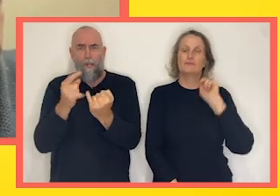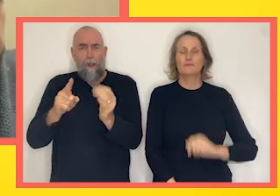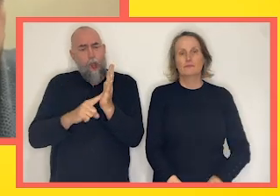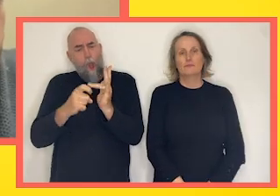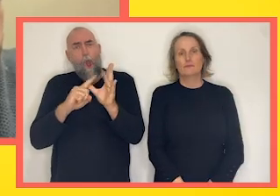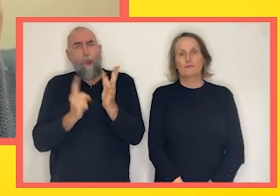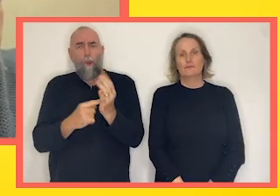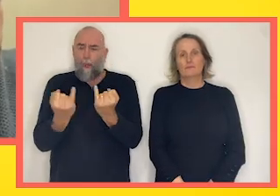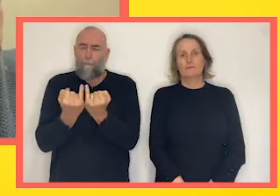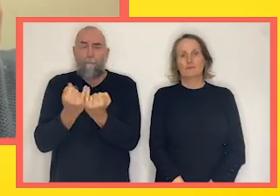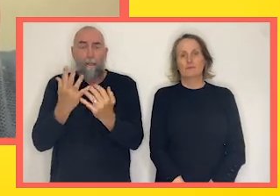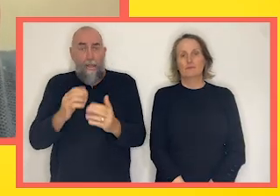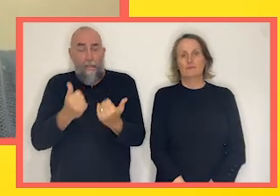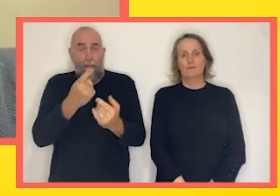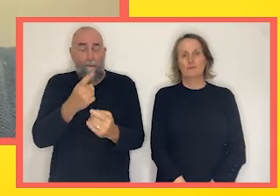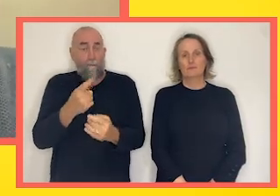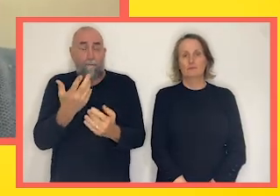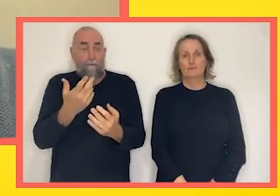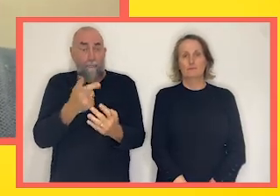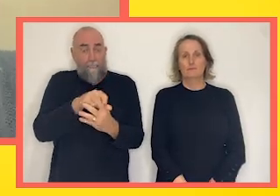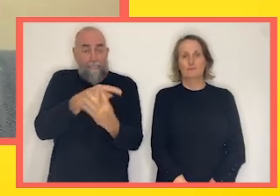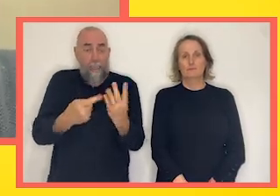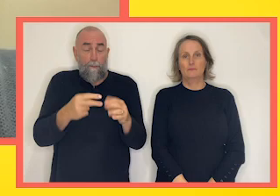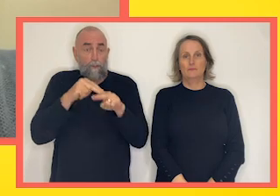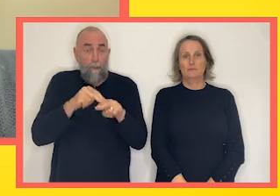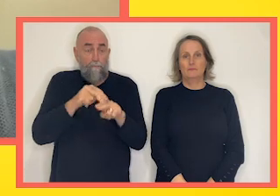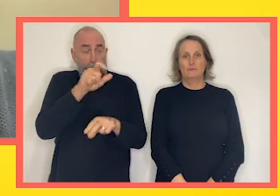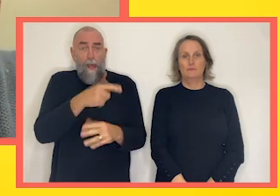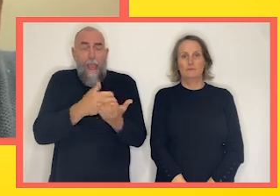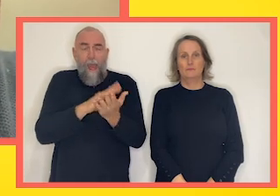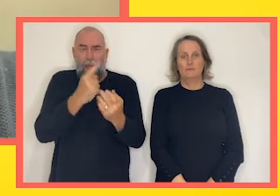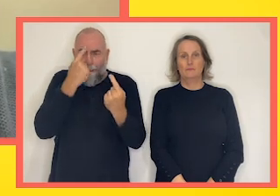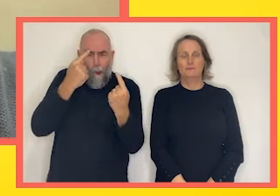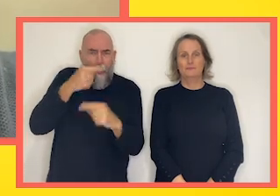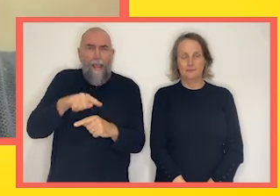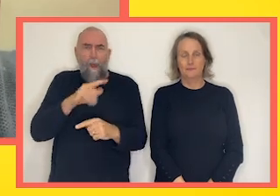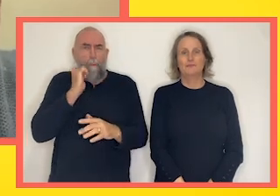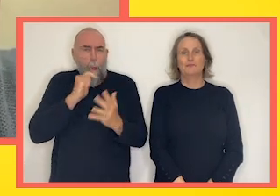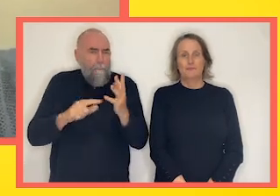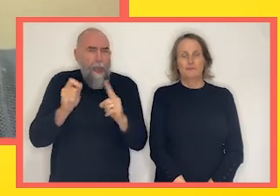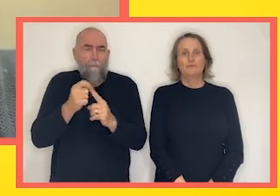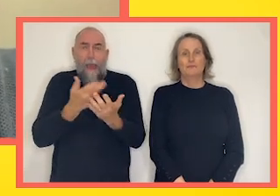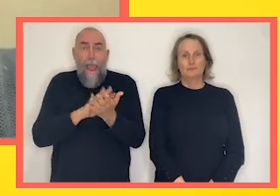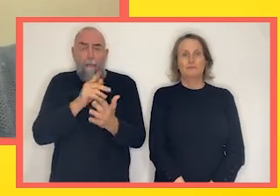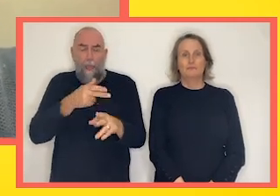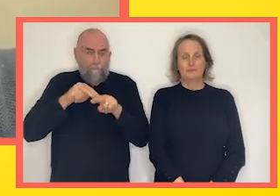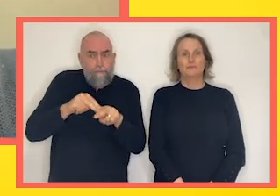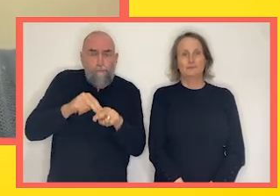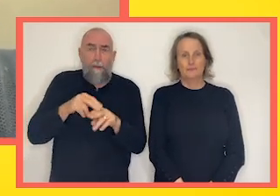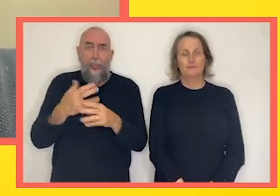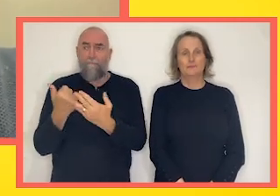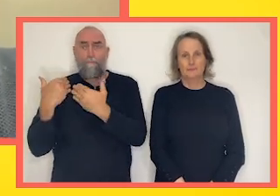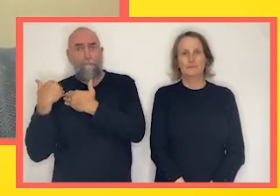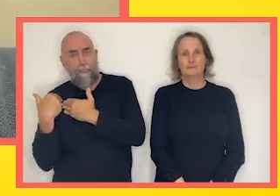the non-disabled surfer a chance to kind of work out their warm-up, work out how they go under the pressure of timing,